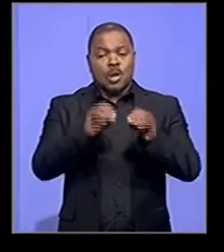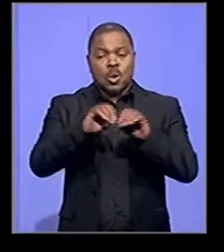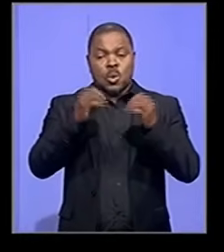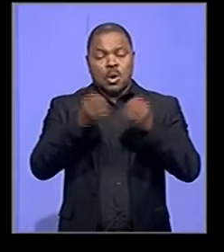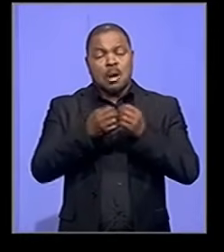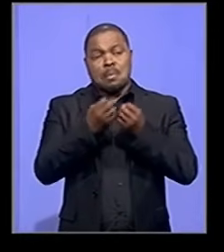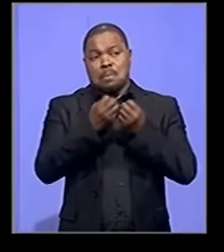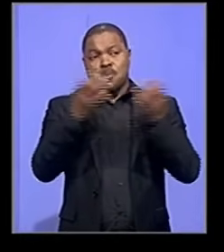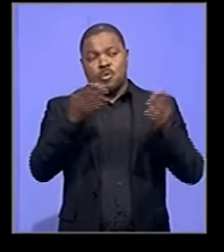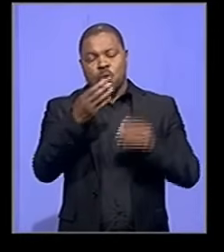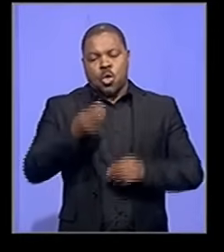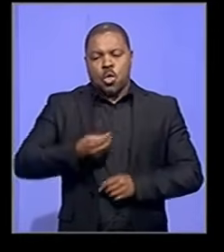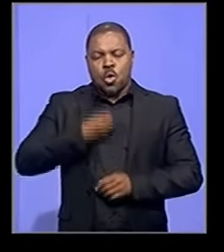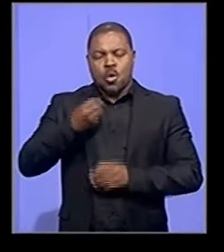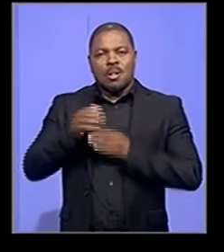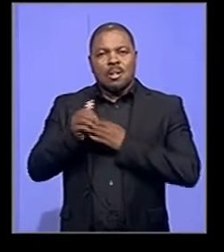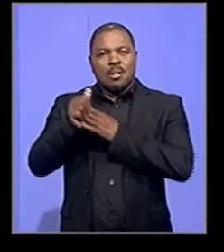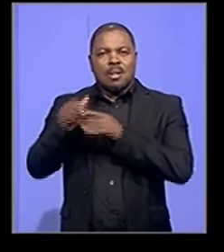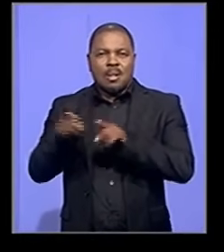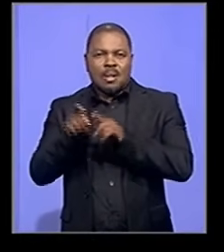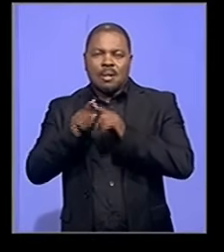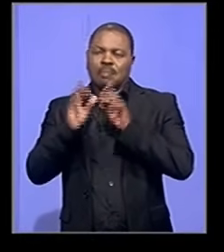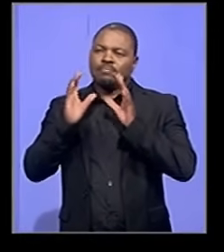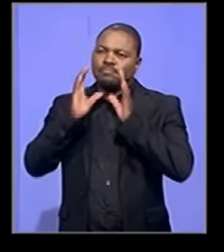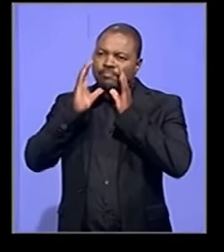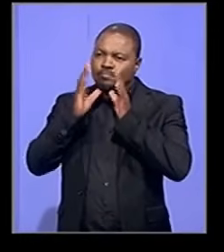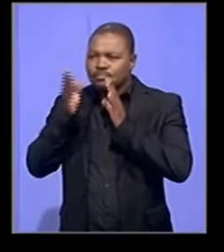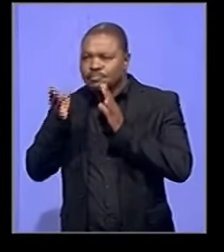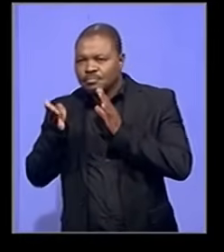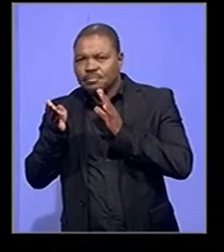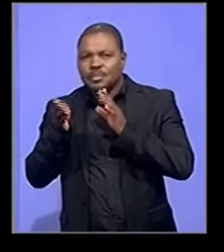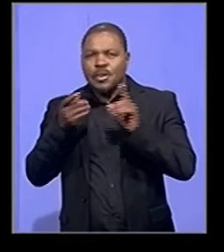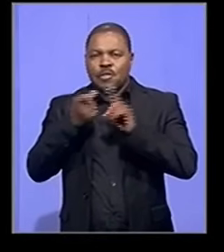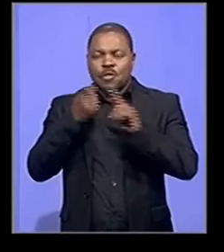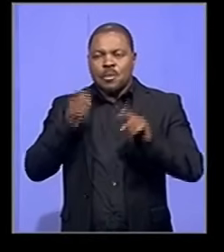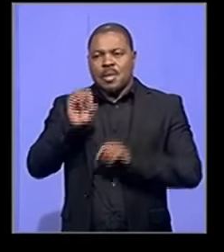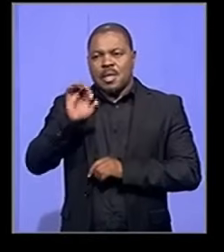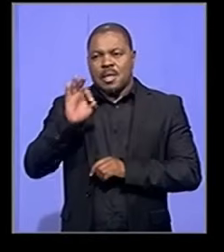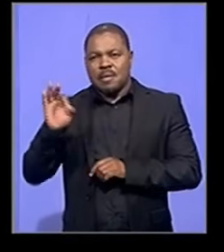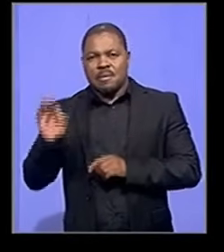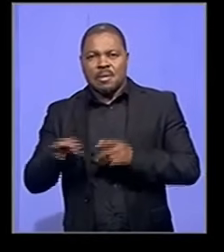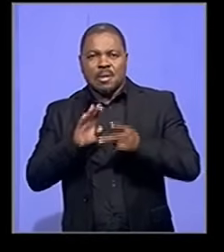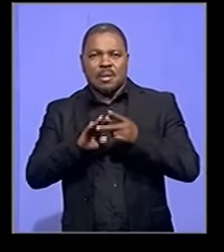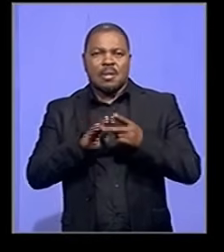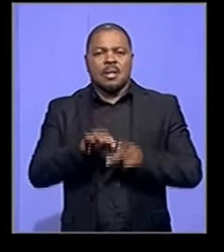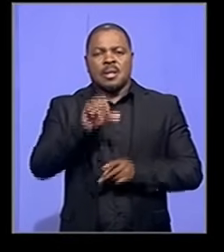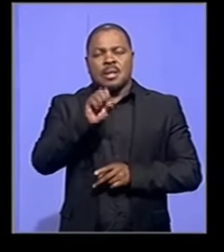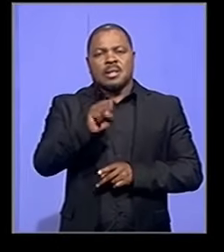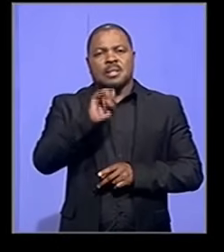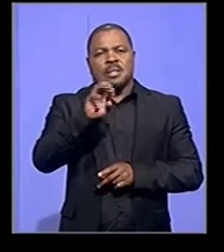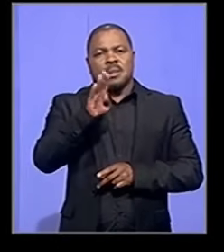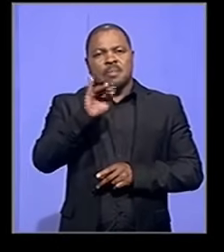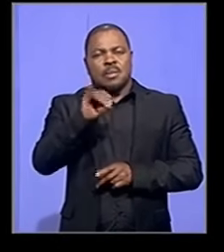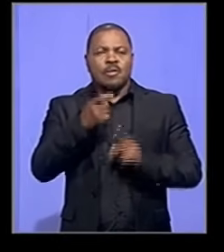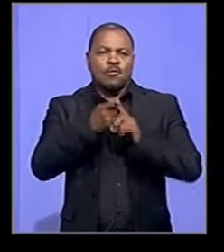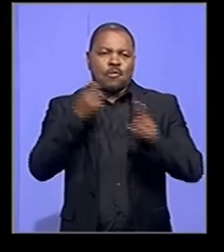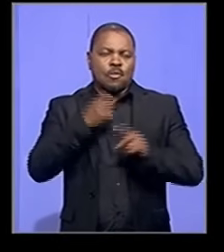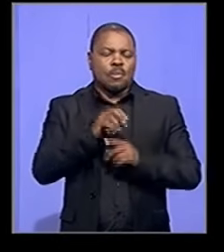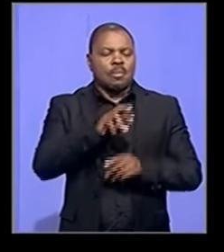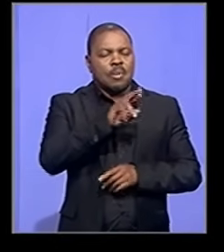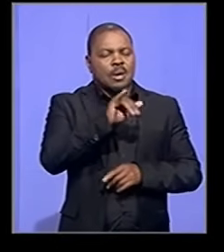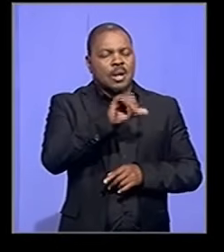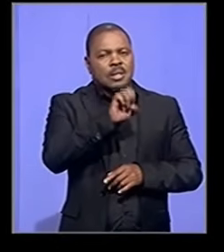led by youthful leaders like Julius Malema of the EFF, Zongeso Sibi of Rise